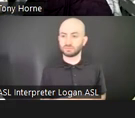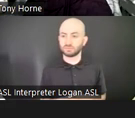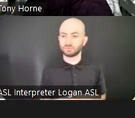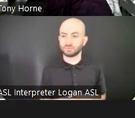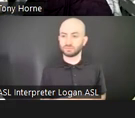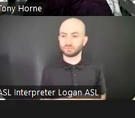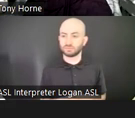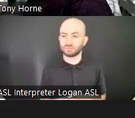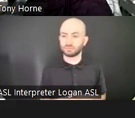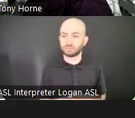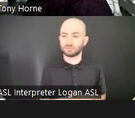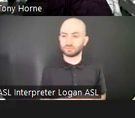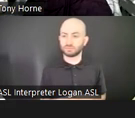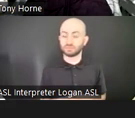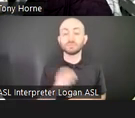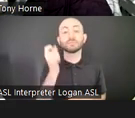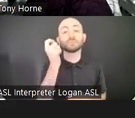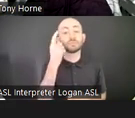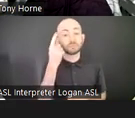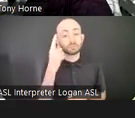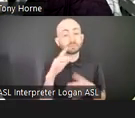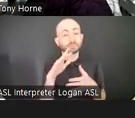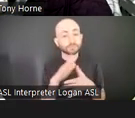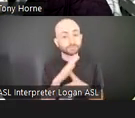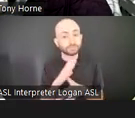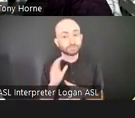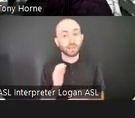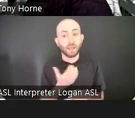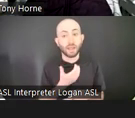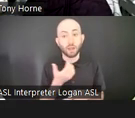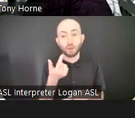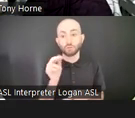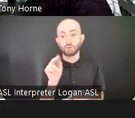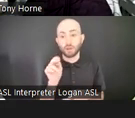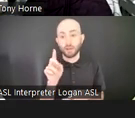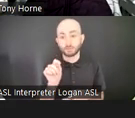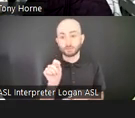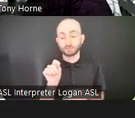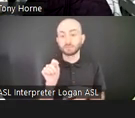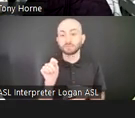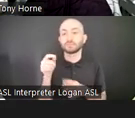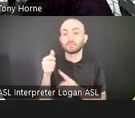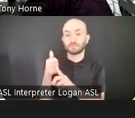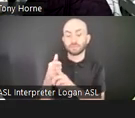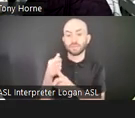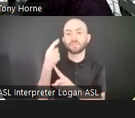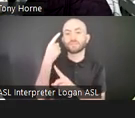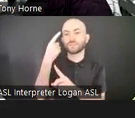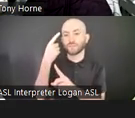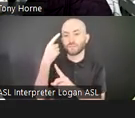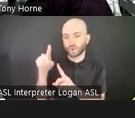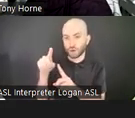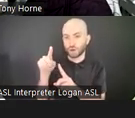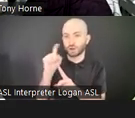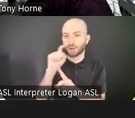sexual violence prevention yes but primarily our